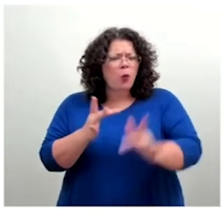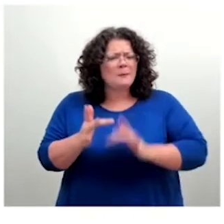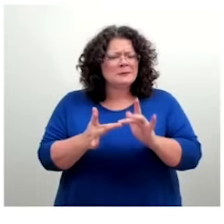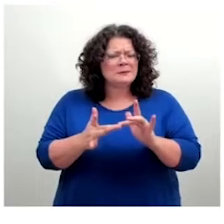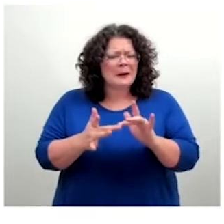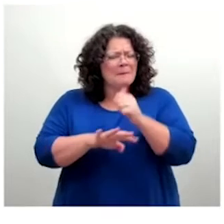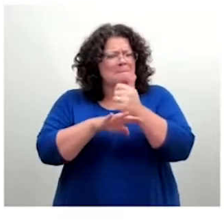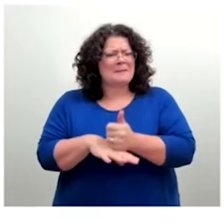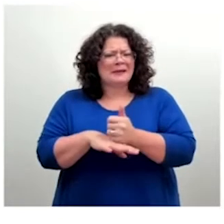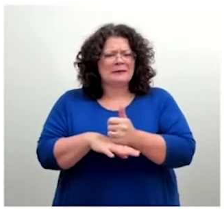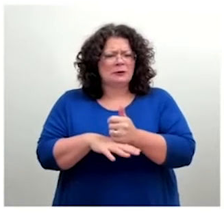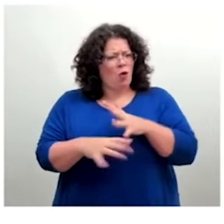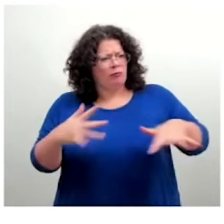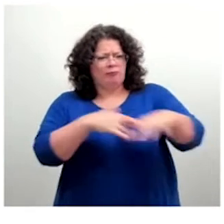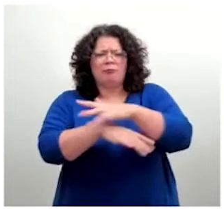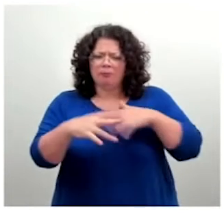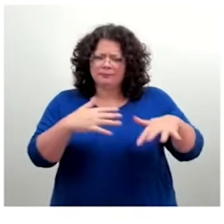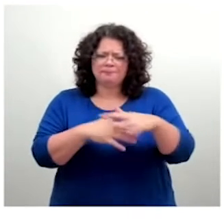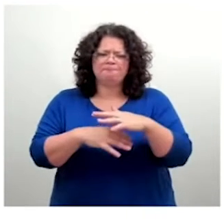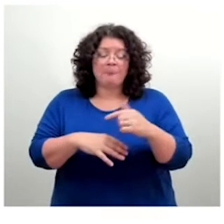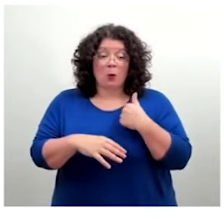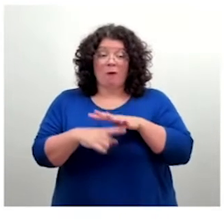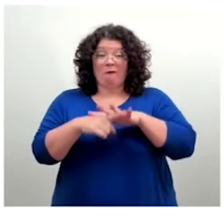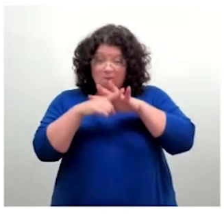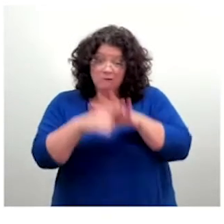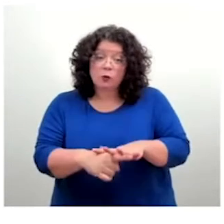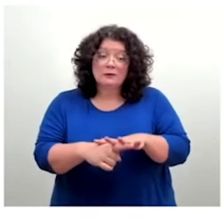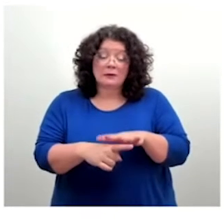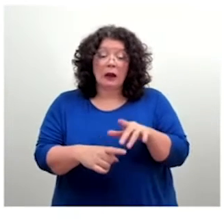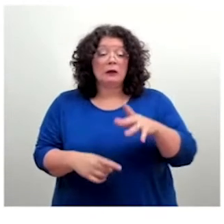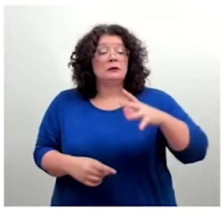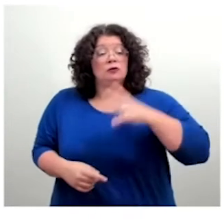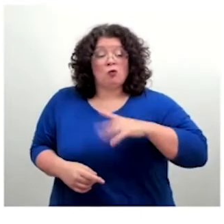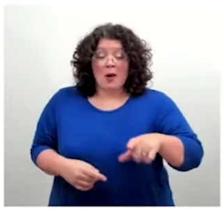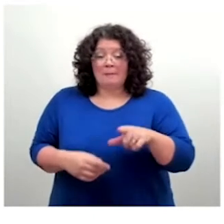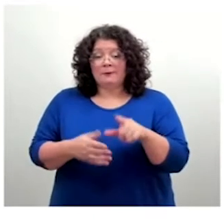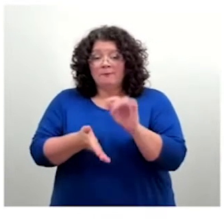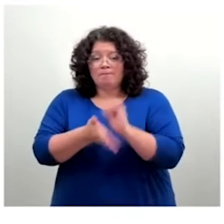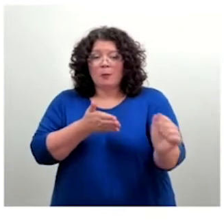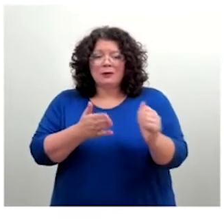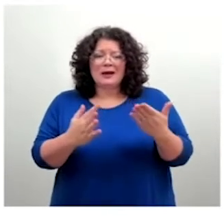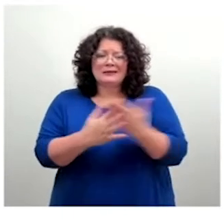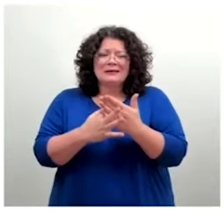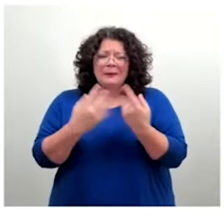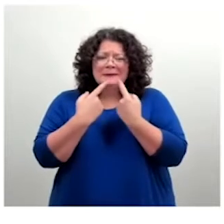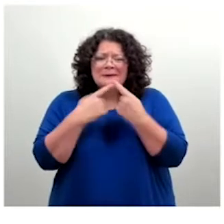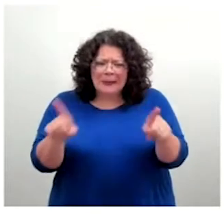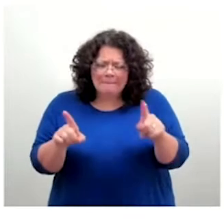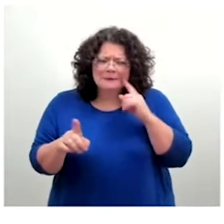are reported to the Minister for the Cabinet Office. They'll be shared with enforcement bodies, and they will be published online.